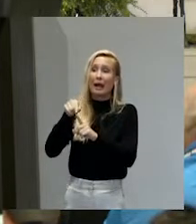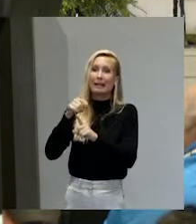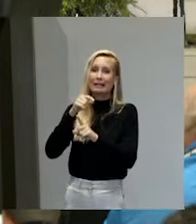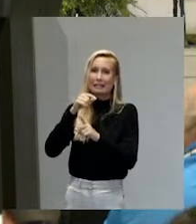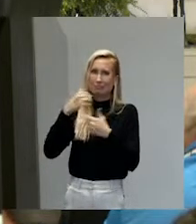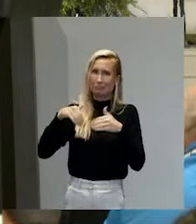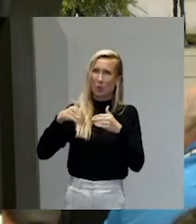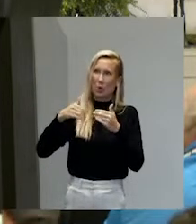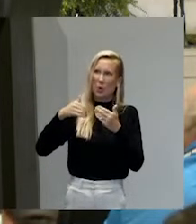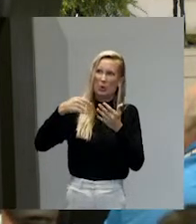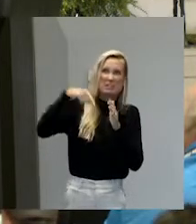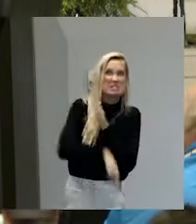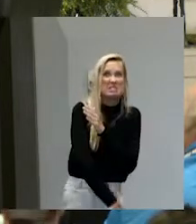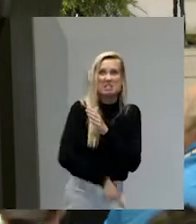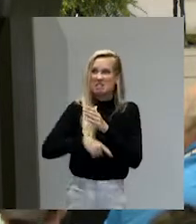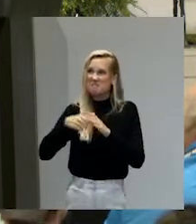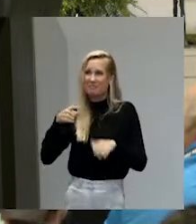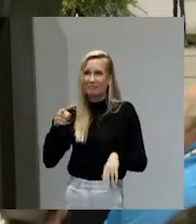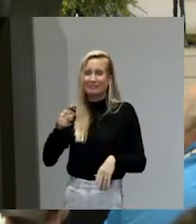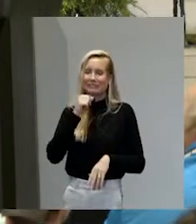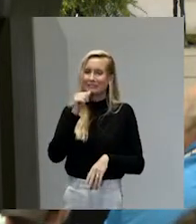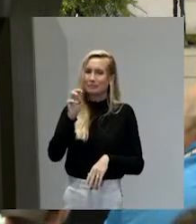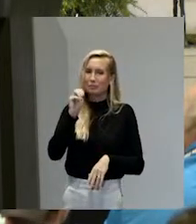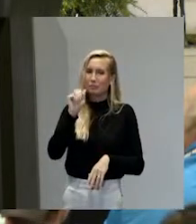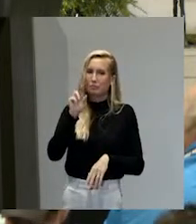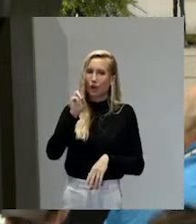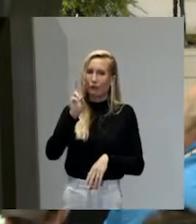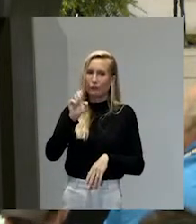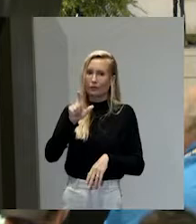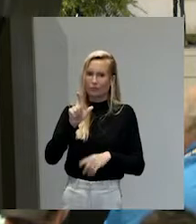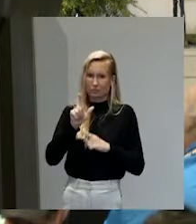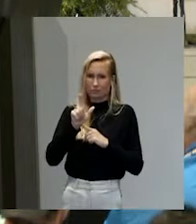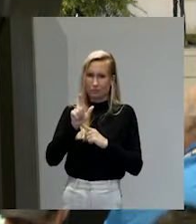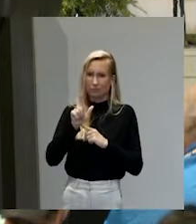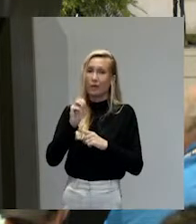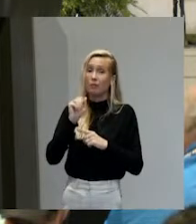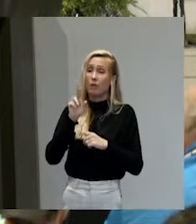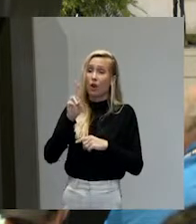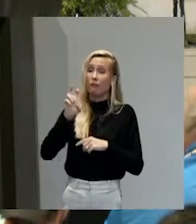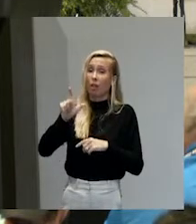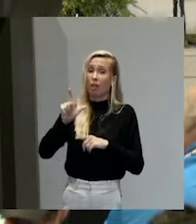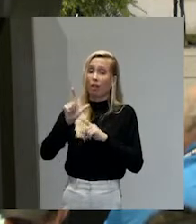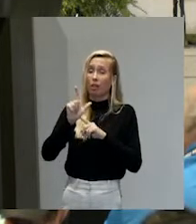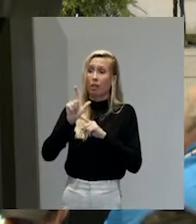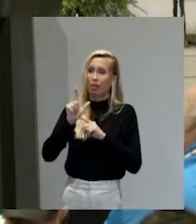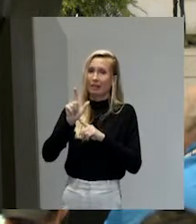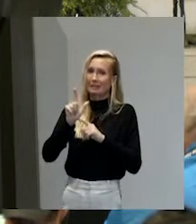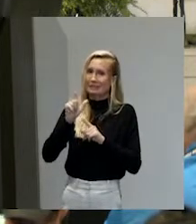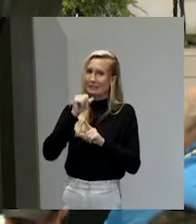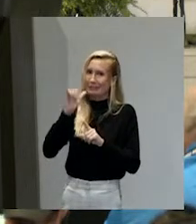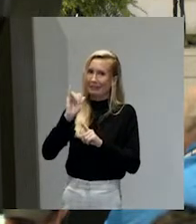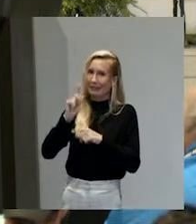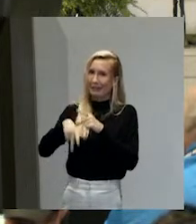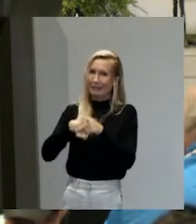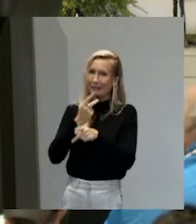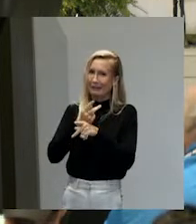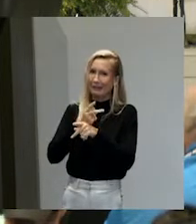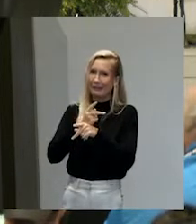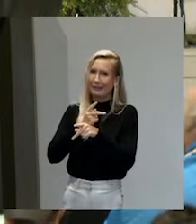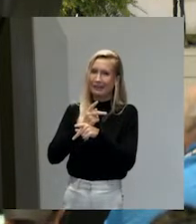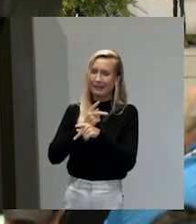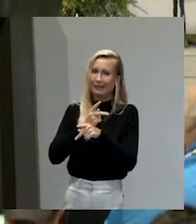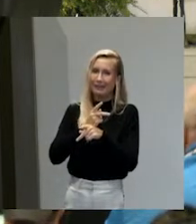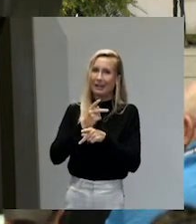biz that way. Yeah. So. Yeah, Marvel, they don't do that. In fact, even the actors don't get to see the whole script,